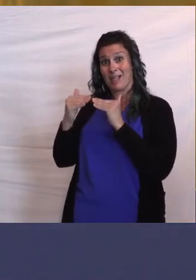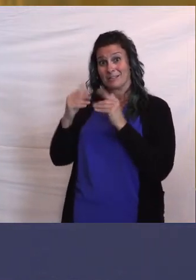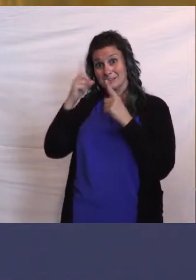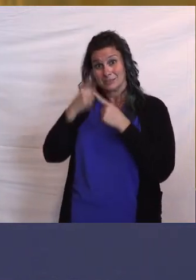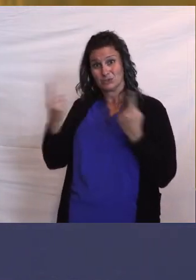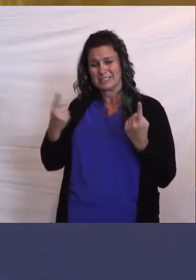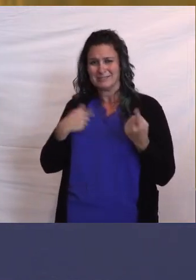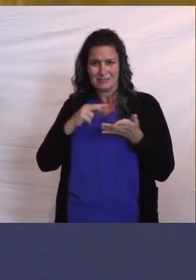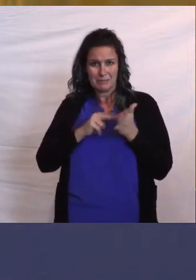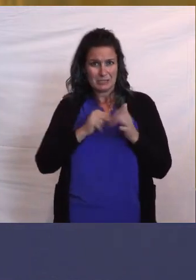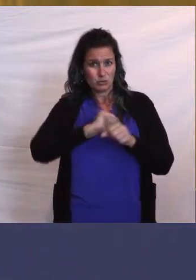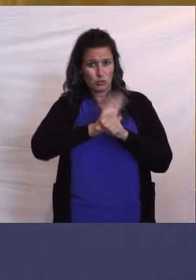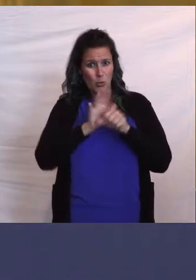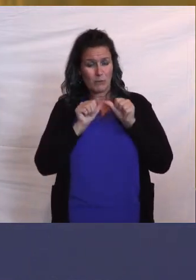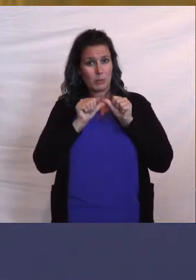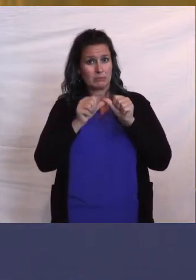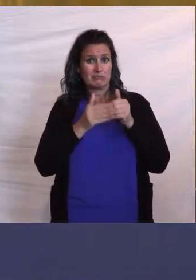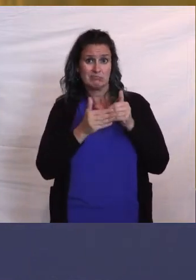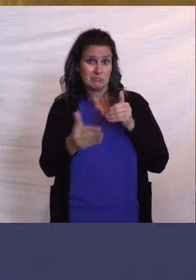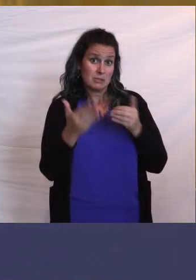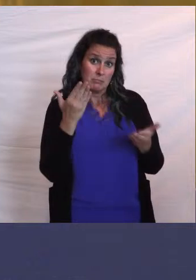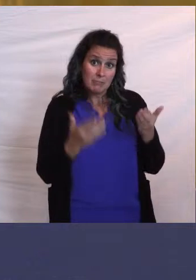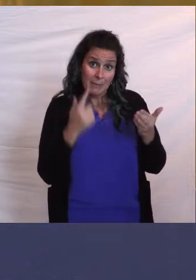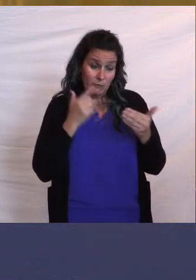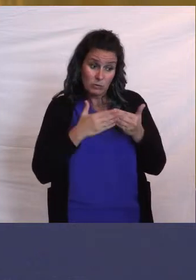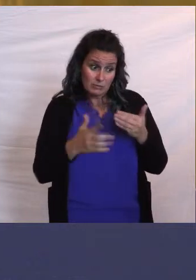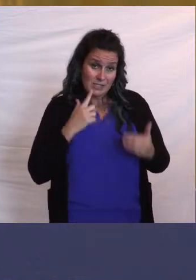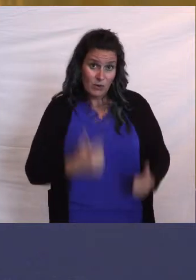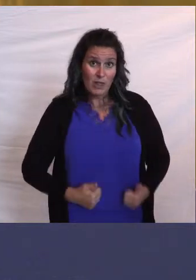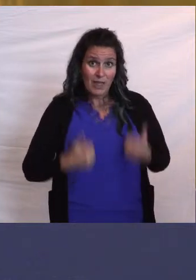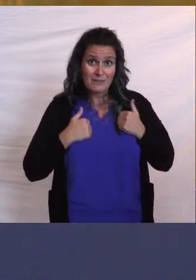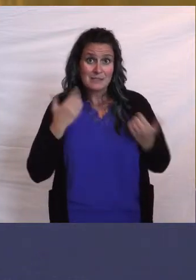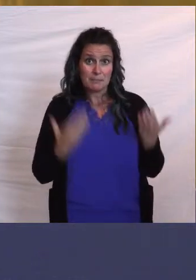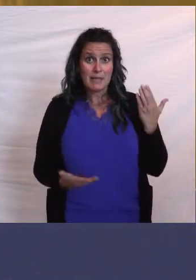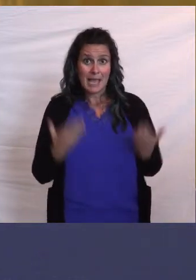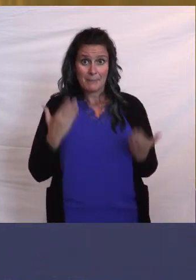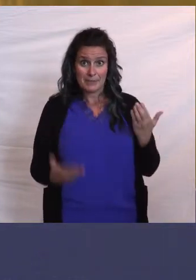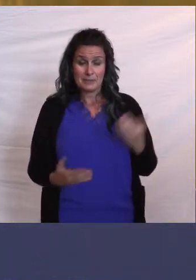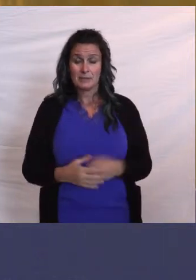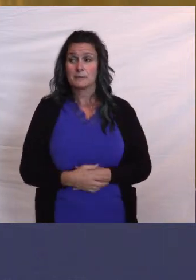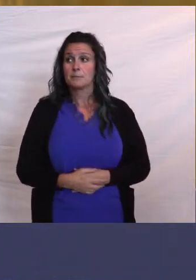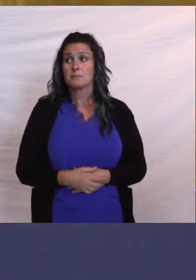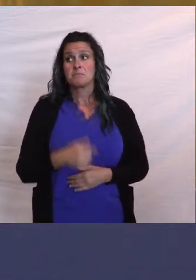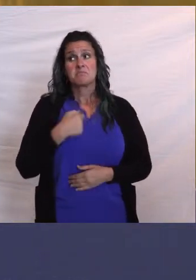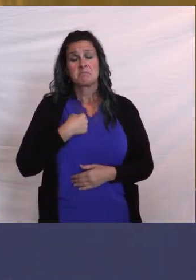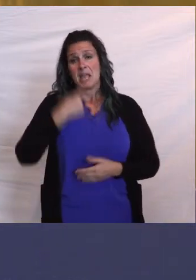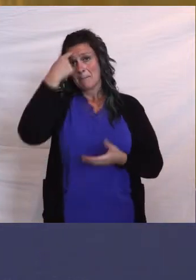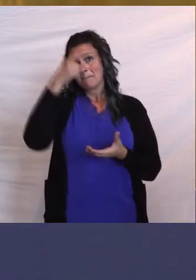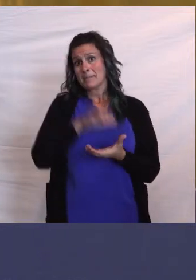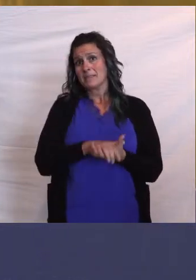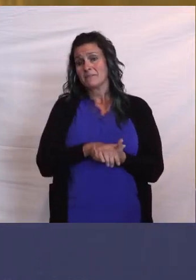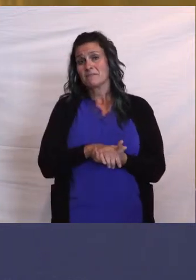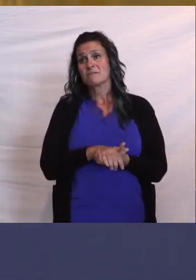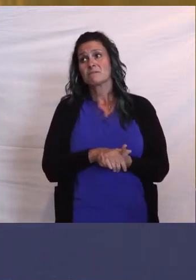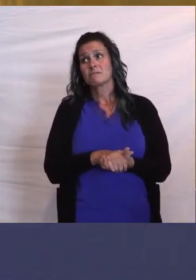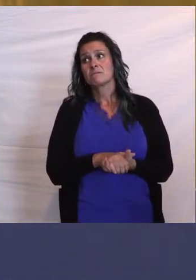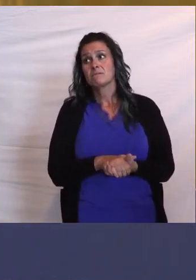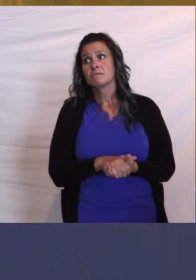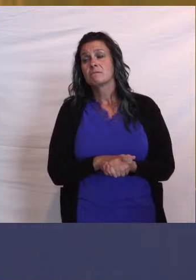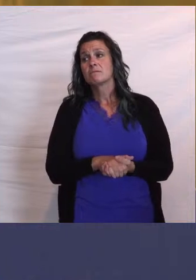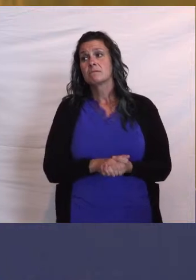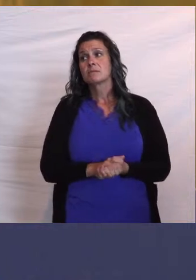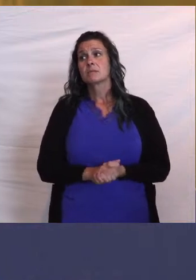thing's going to be with us, perhaps for the rest of our lives. And I personally think of this as a